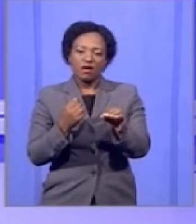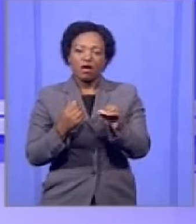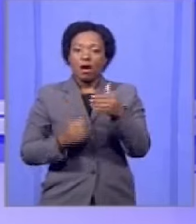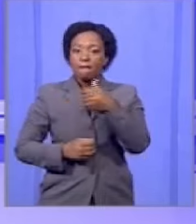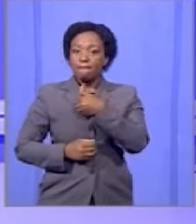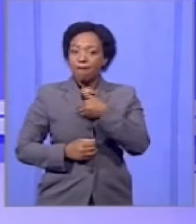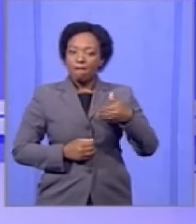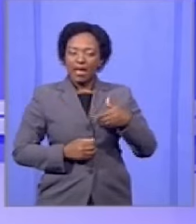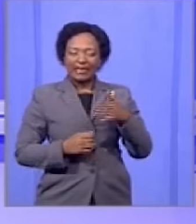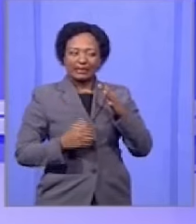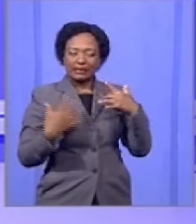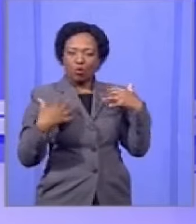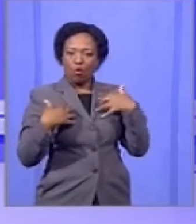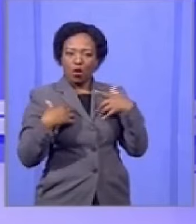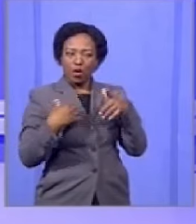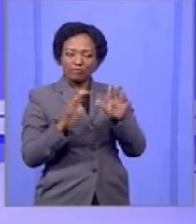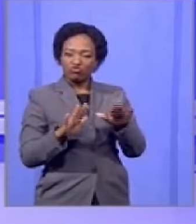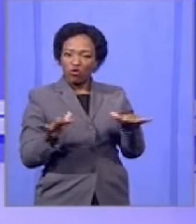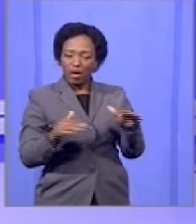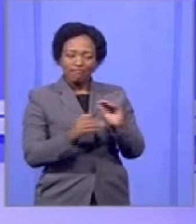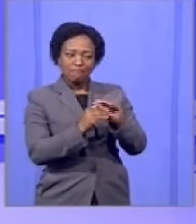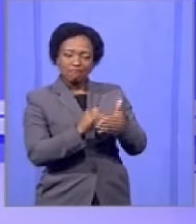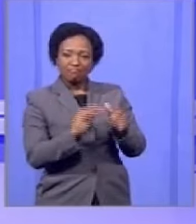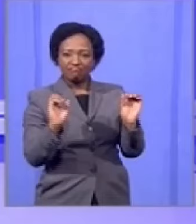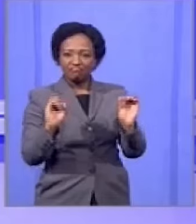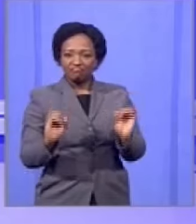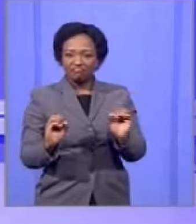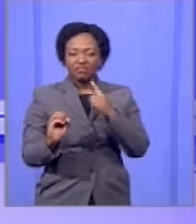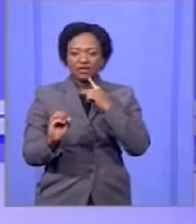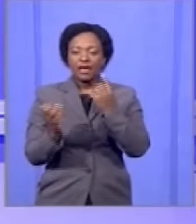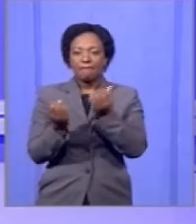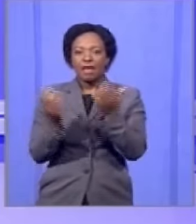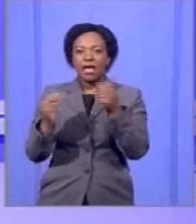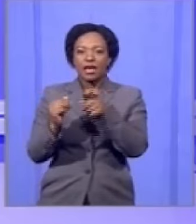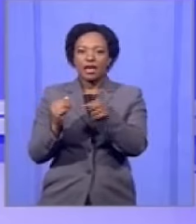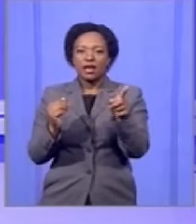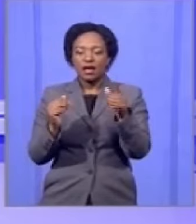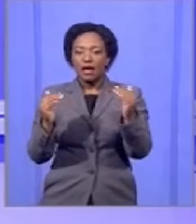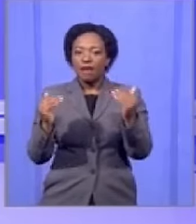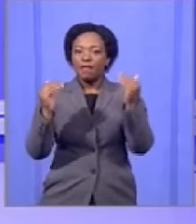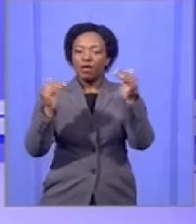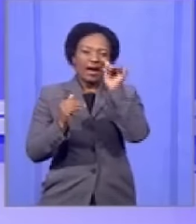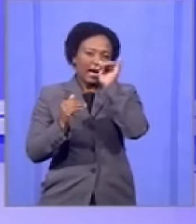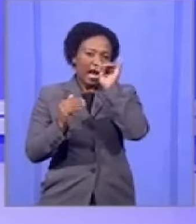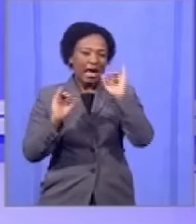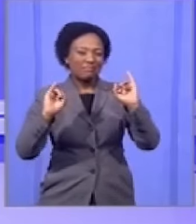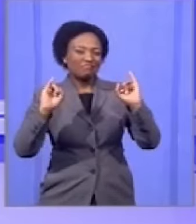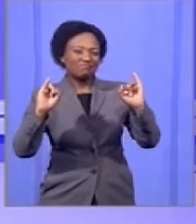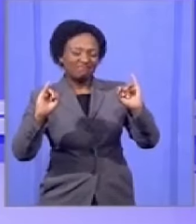pabalesego ya bana ba bona. Bontsi ba re selo se se kwa godimo sa bosenyi se a ba tlhobaetsa.